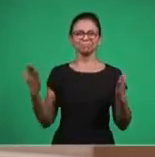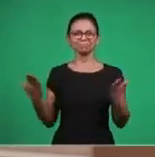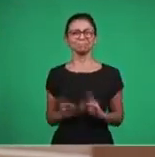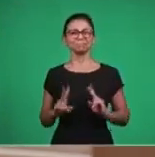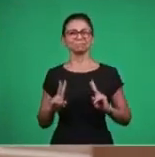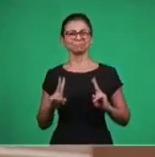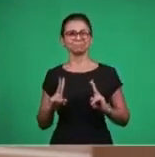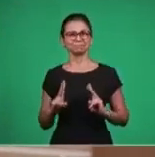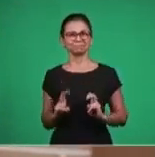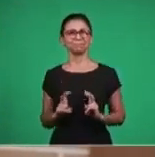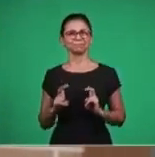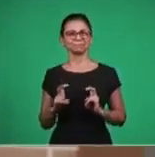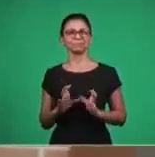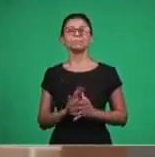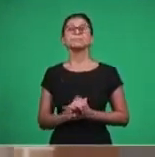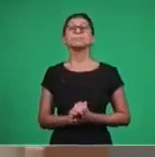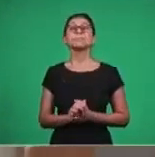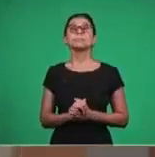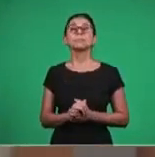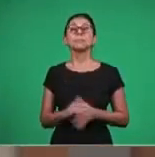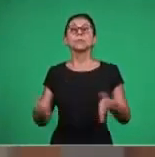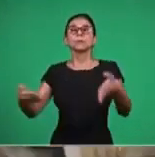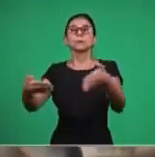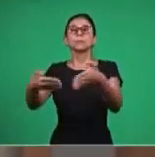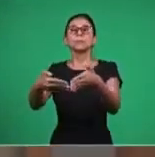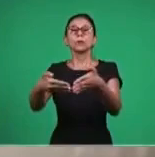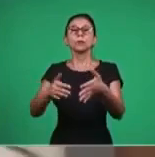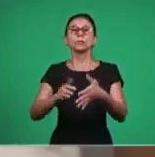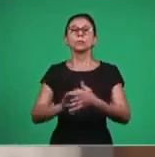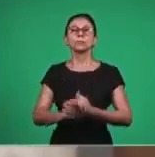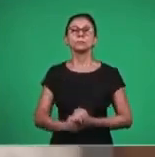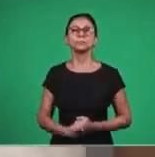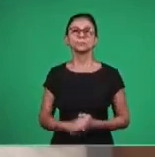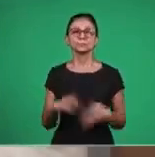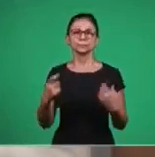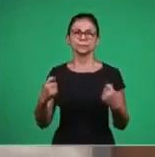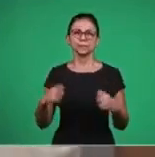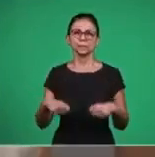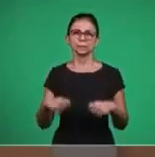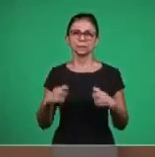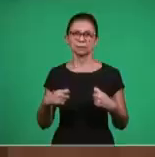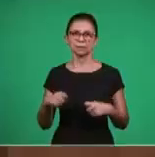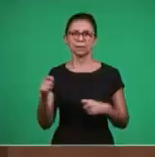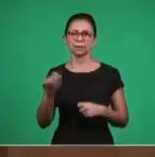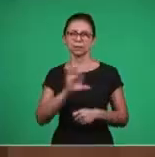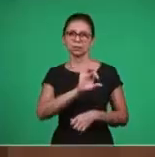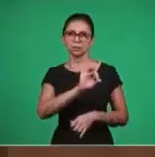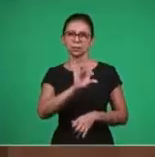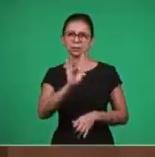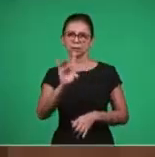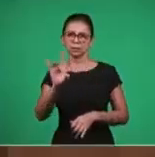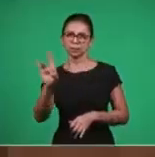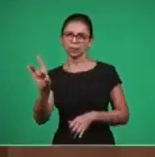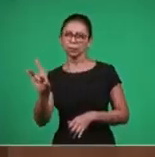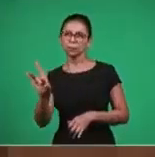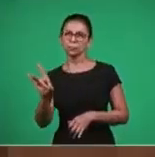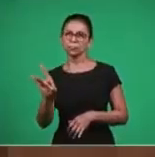our topic here is geared towards what is our need.